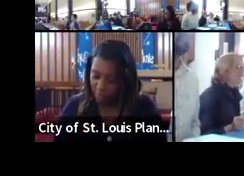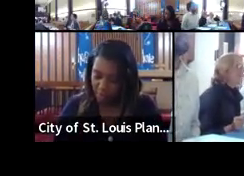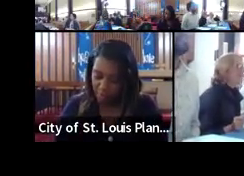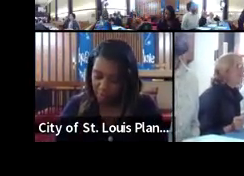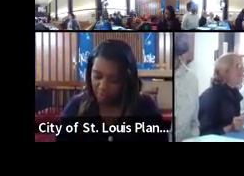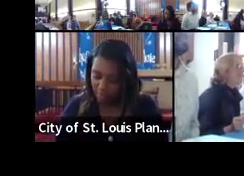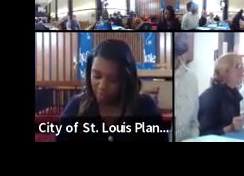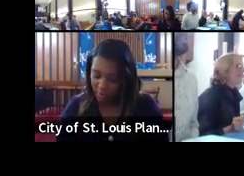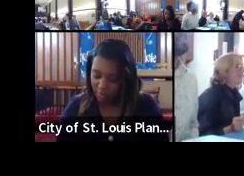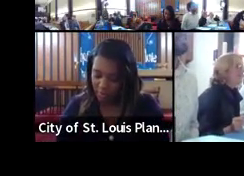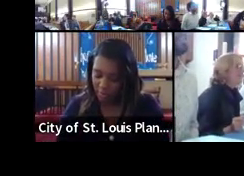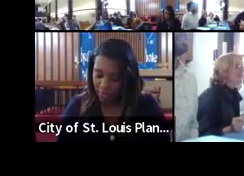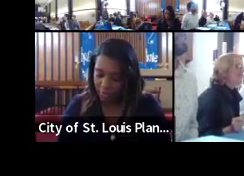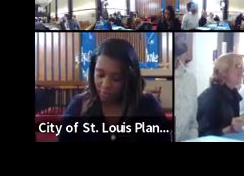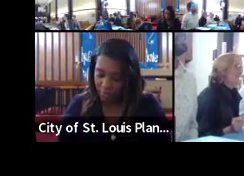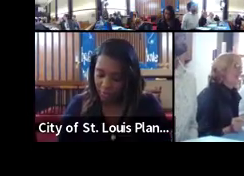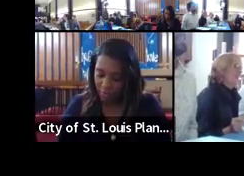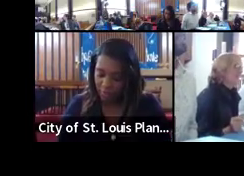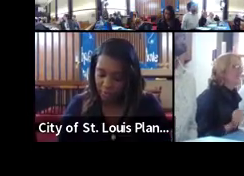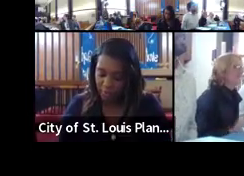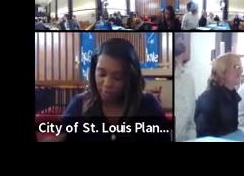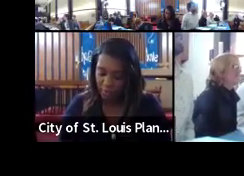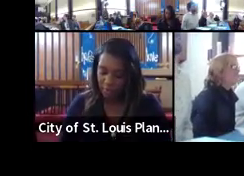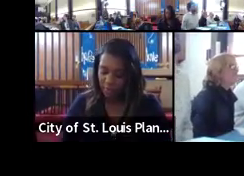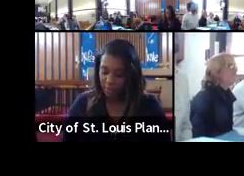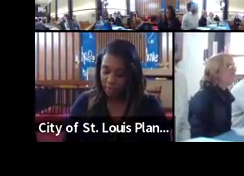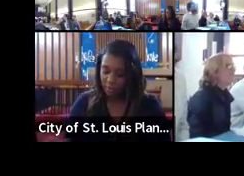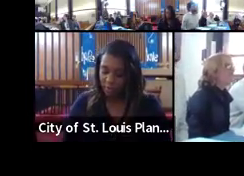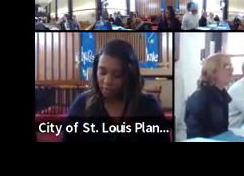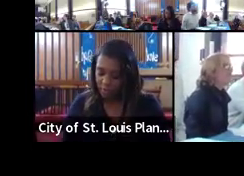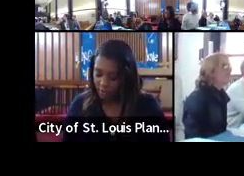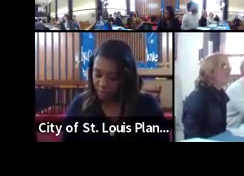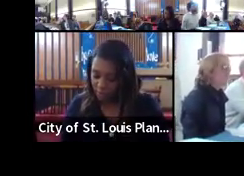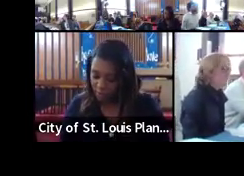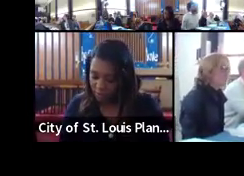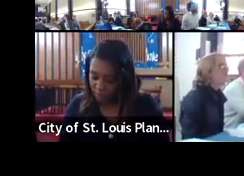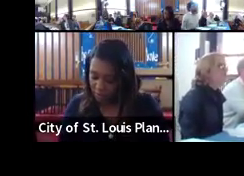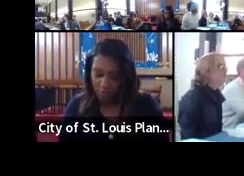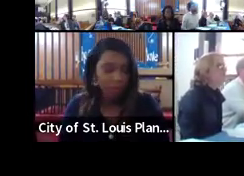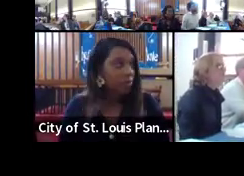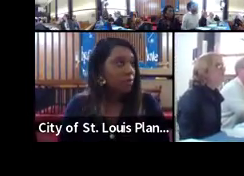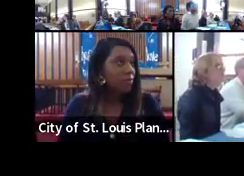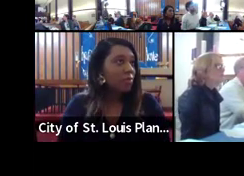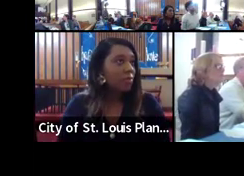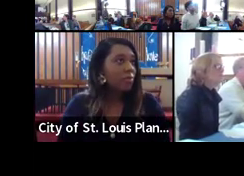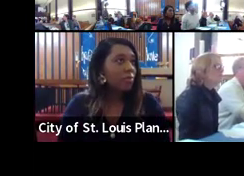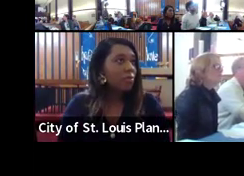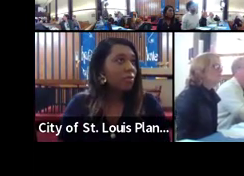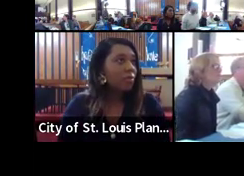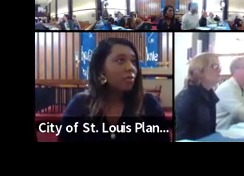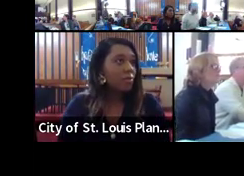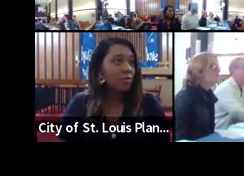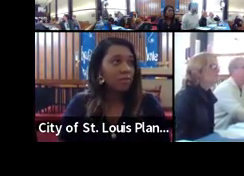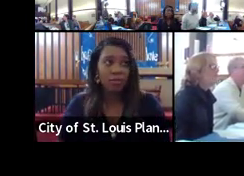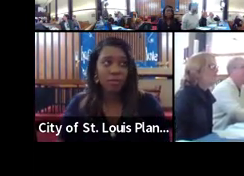Hello, I know we have 3 minutes, but I can do this. First of all, I'm part of the debate. And what has